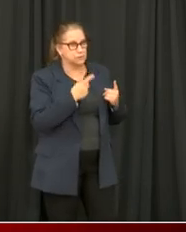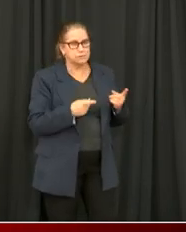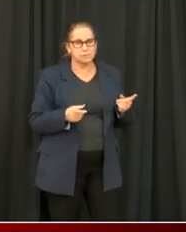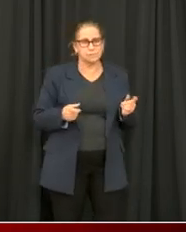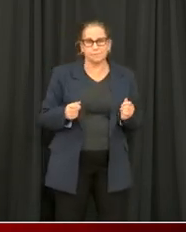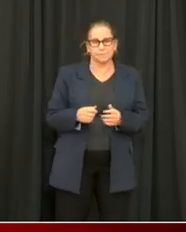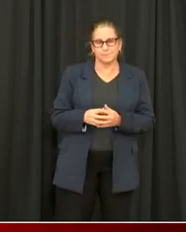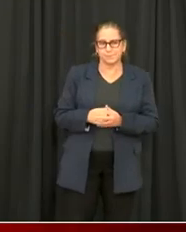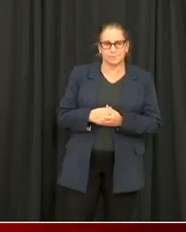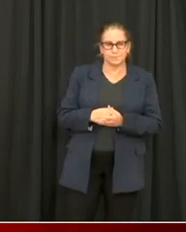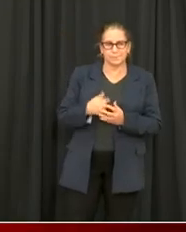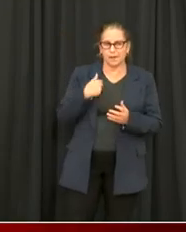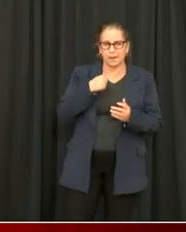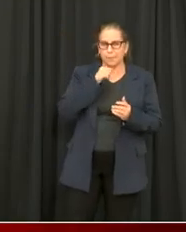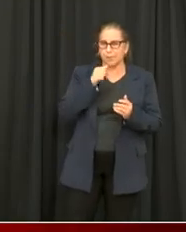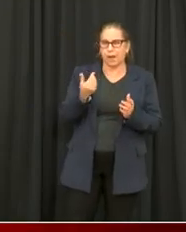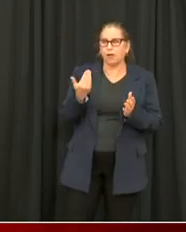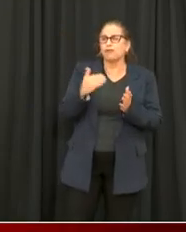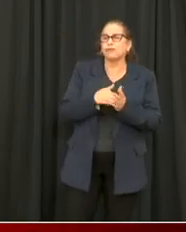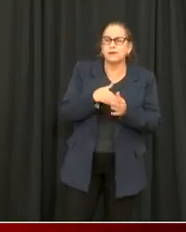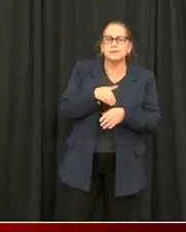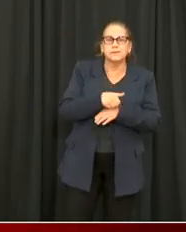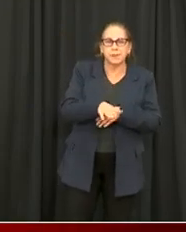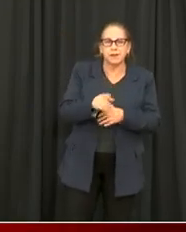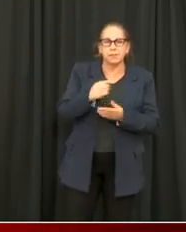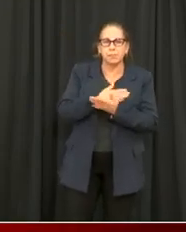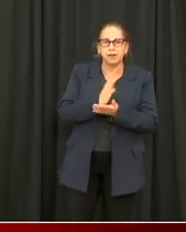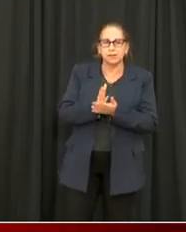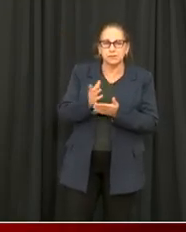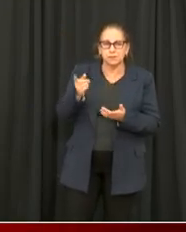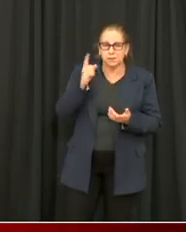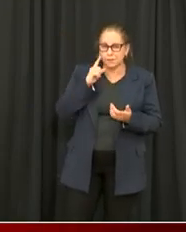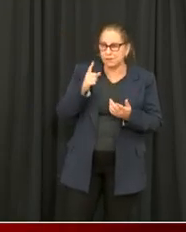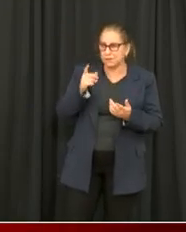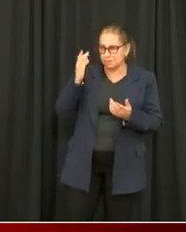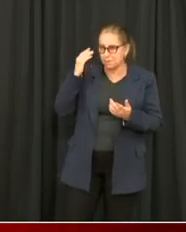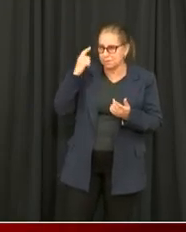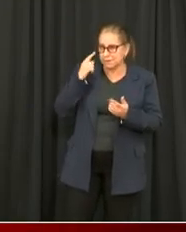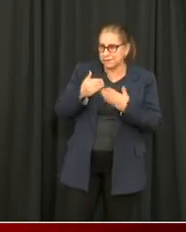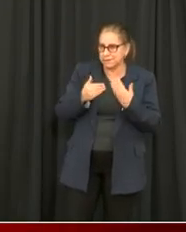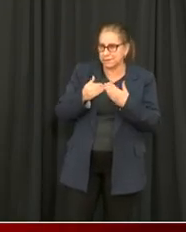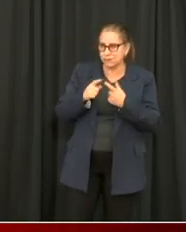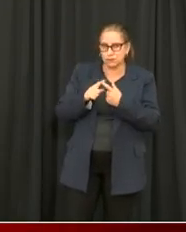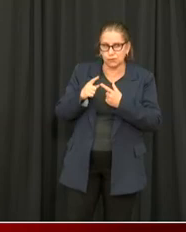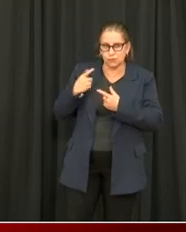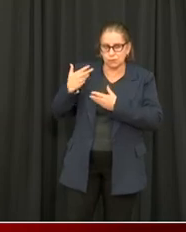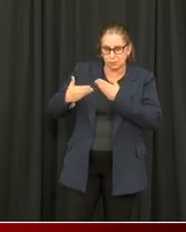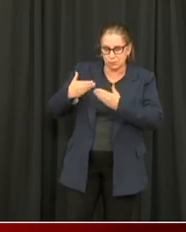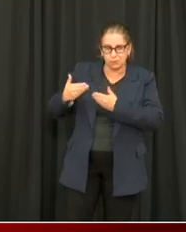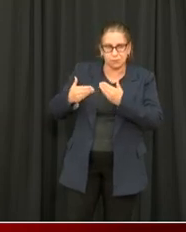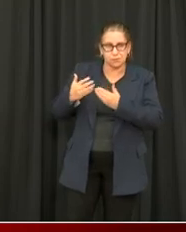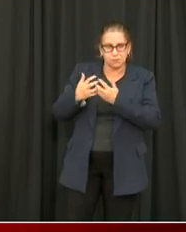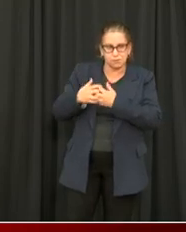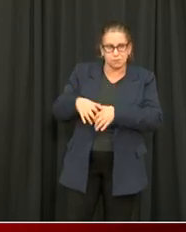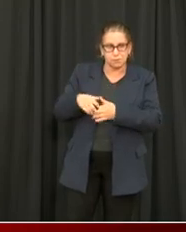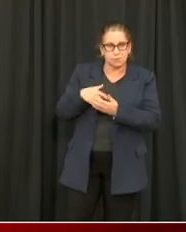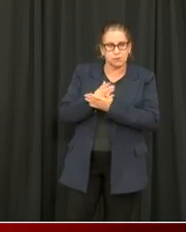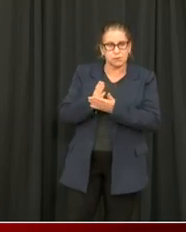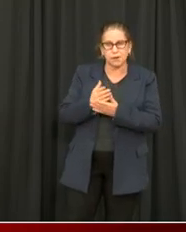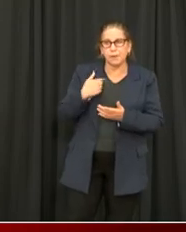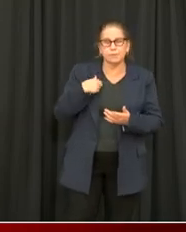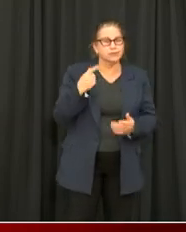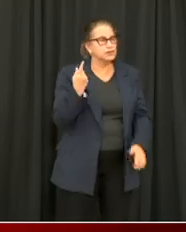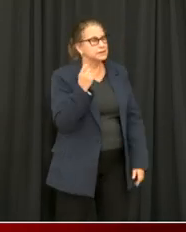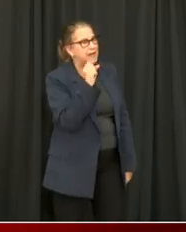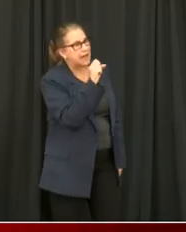I'm not resubmitting the budget. Do you understand the mechanism? I understand you submitted a budget, but Yes. I'm just asking, in